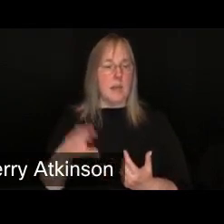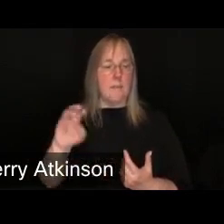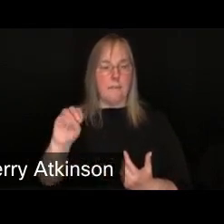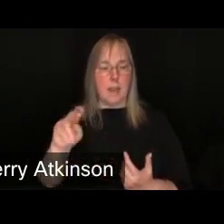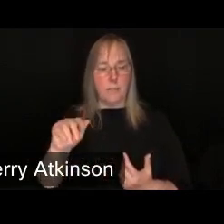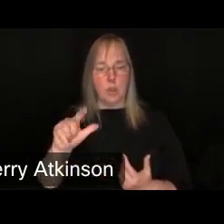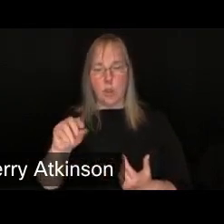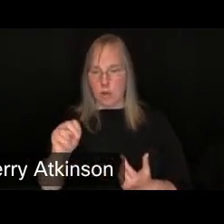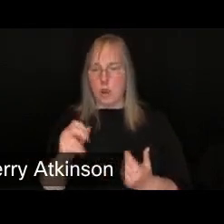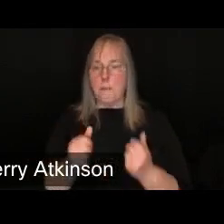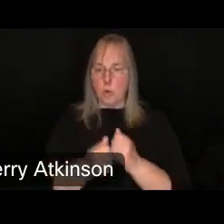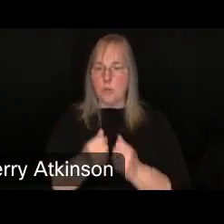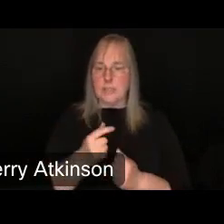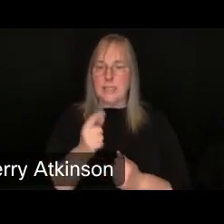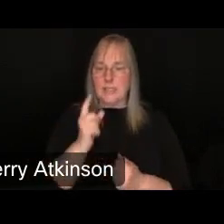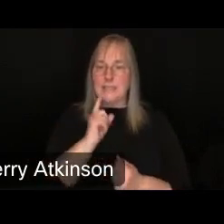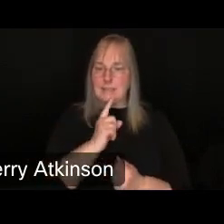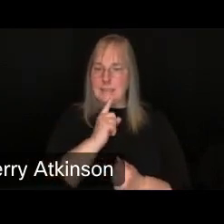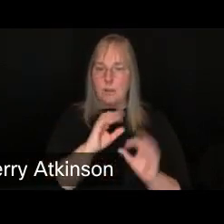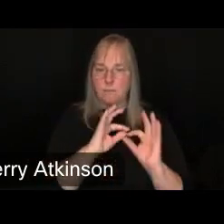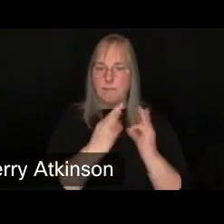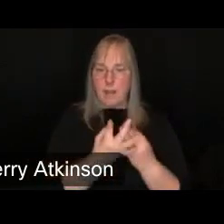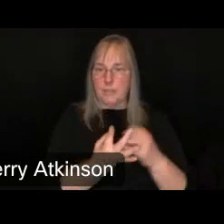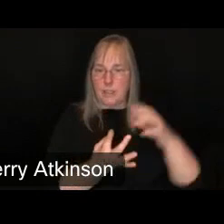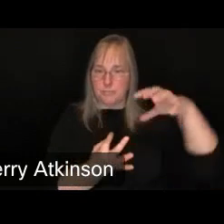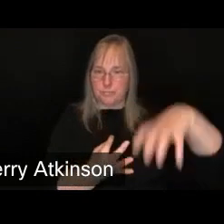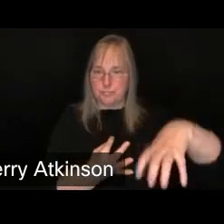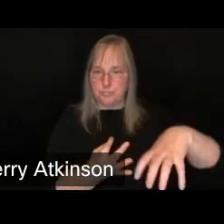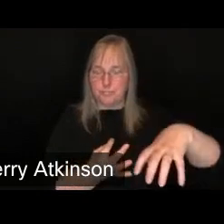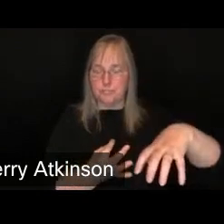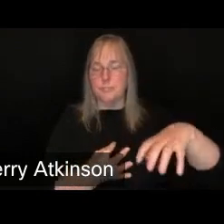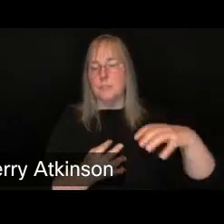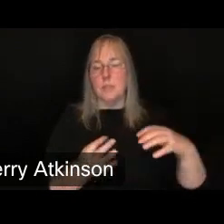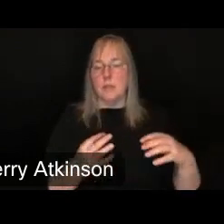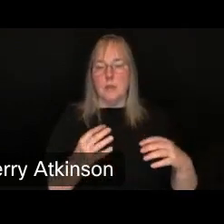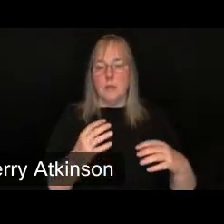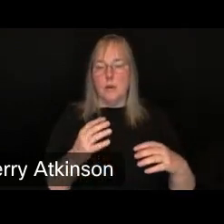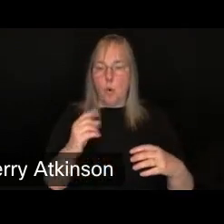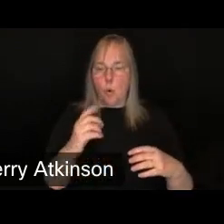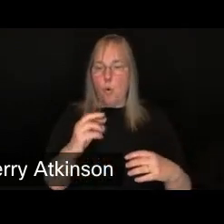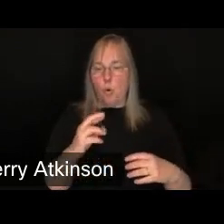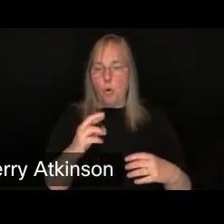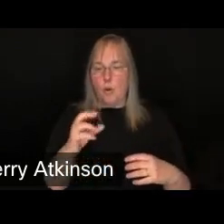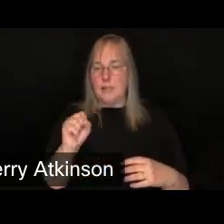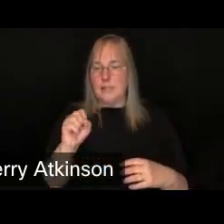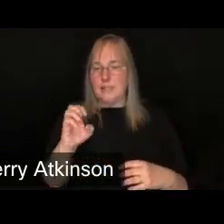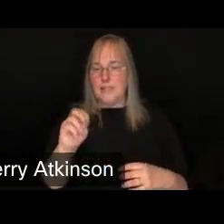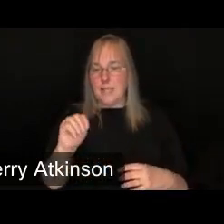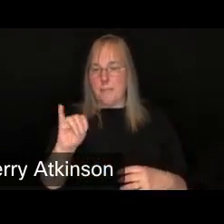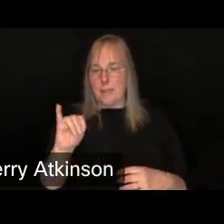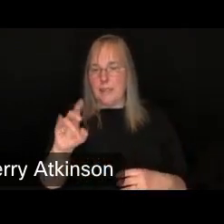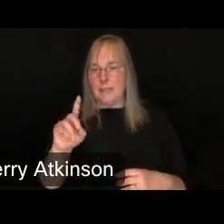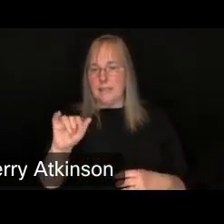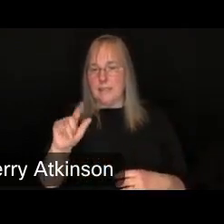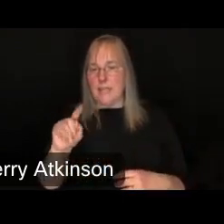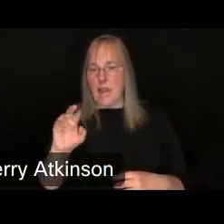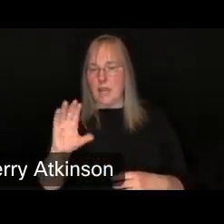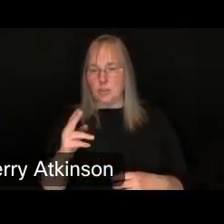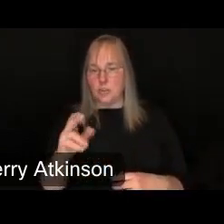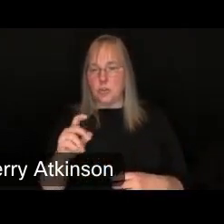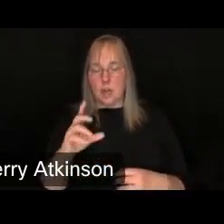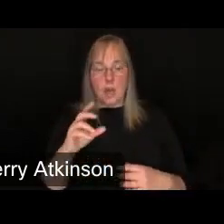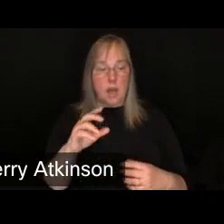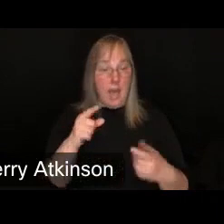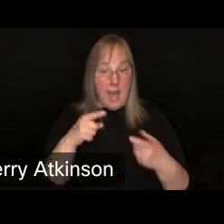detached units there. They will actually significantly decrease once once these large subdivisions